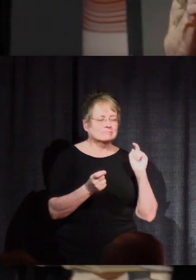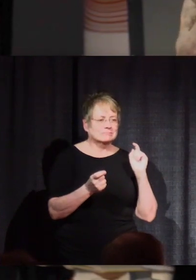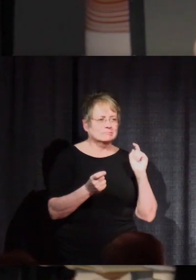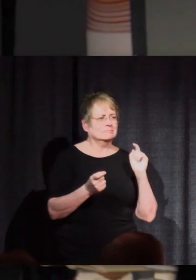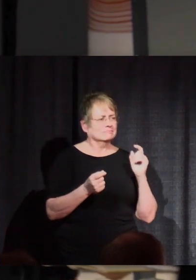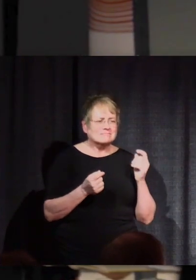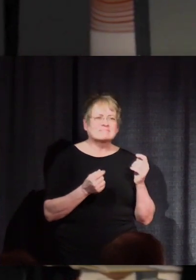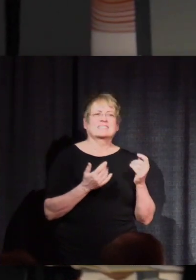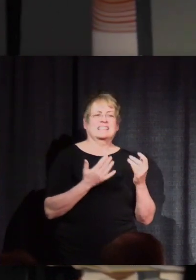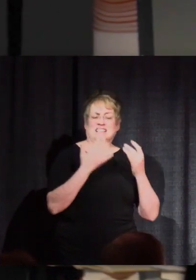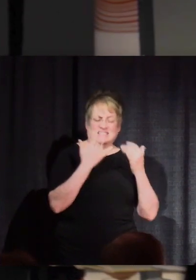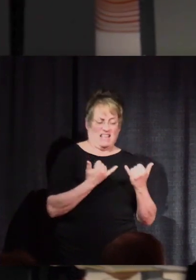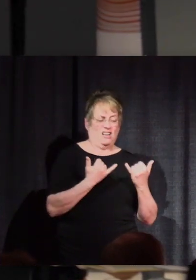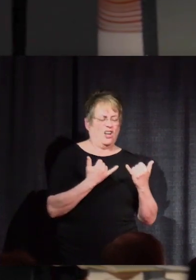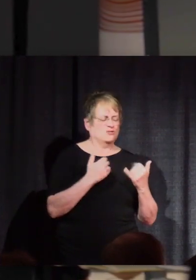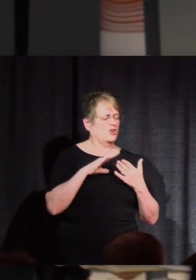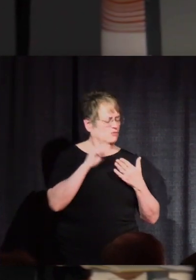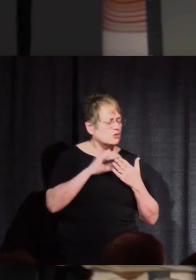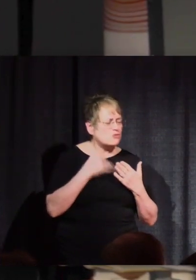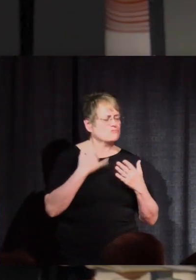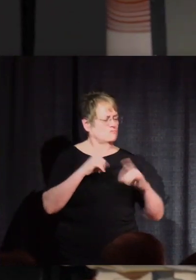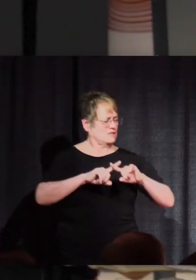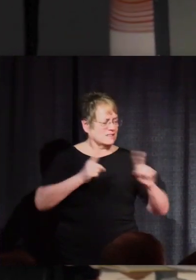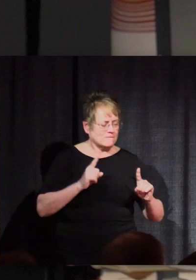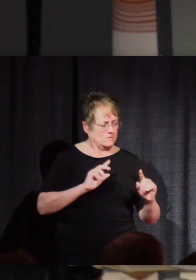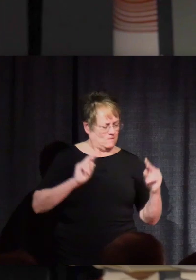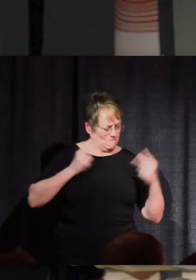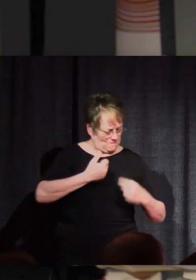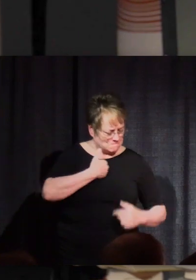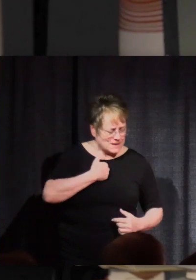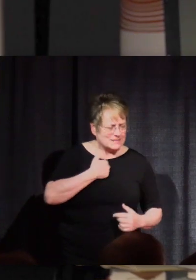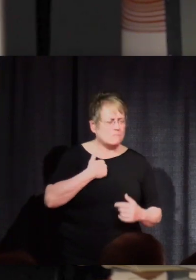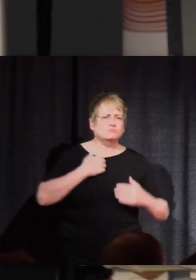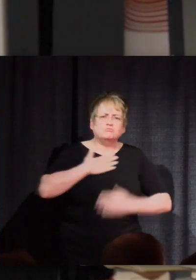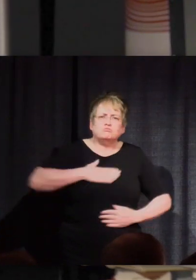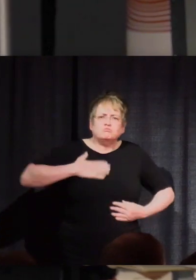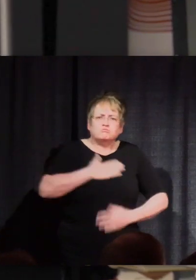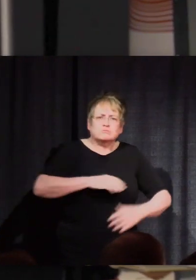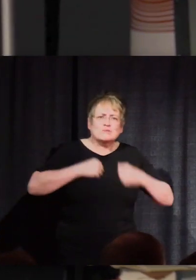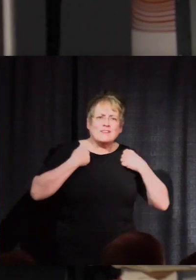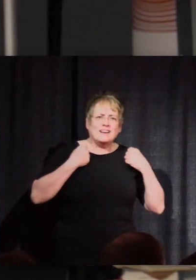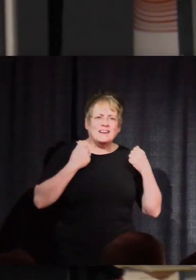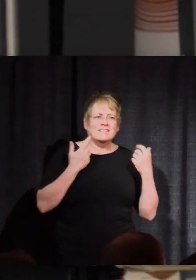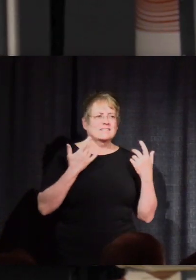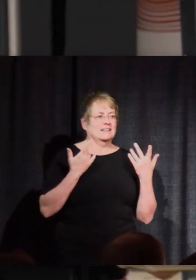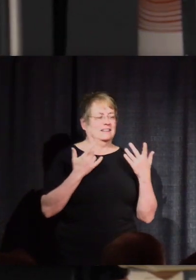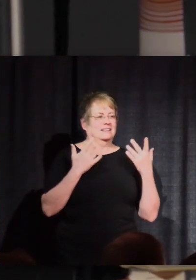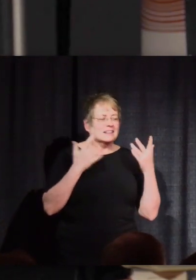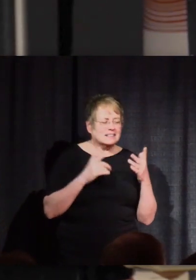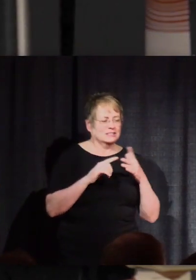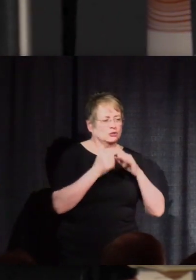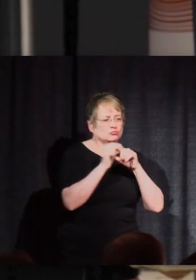And I was gonna do things differently this time. I was gonna focus on myself, enjoy life a bit. I started training in